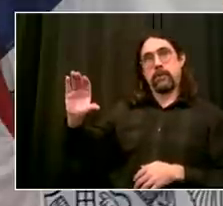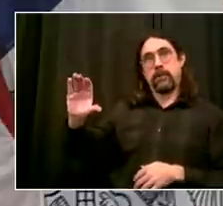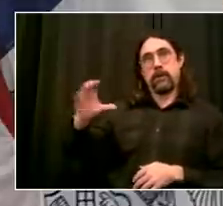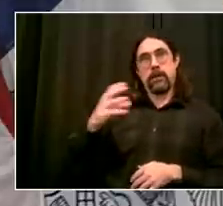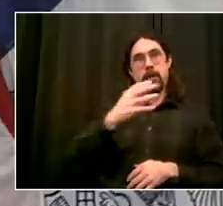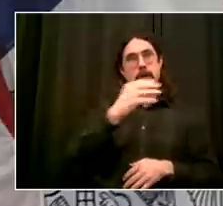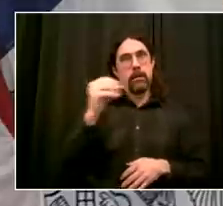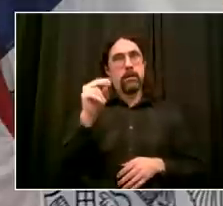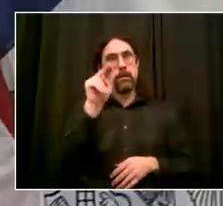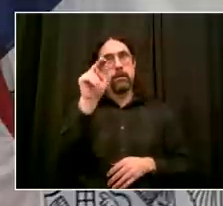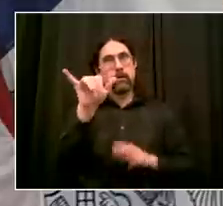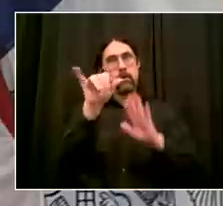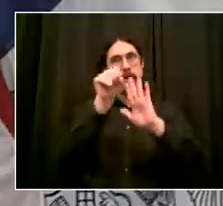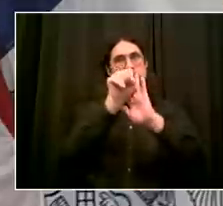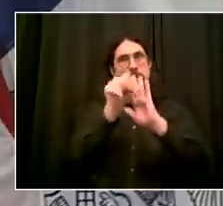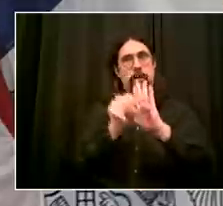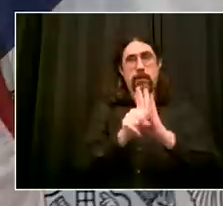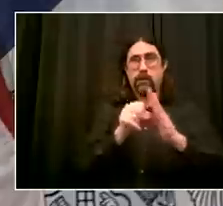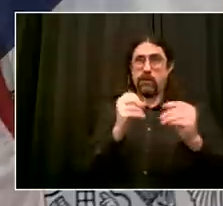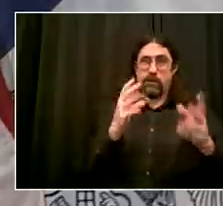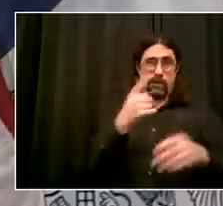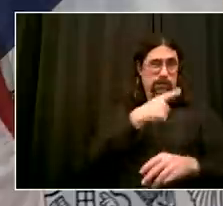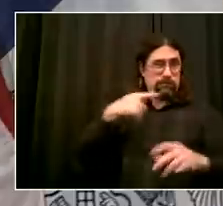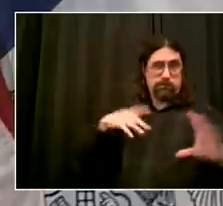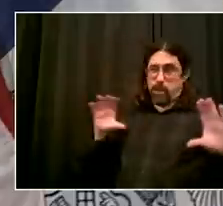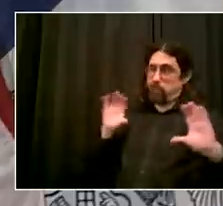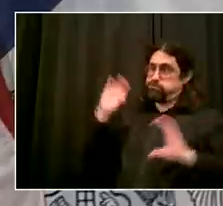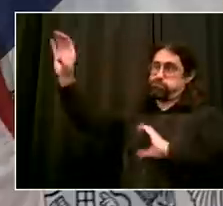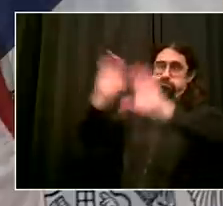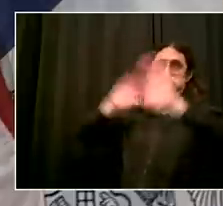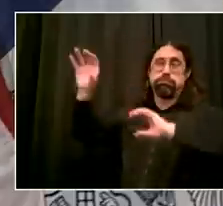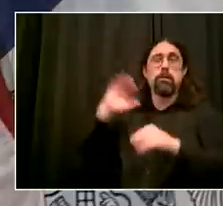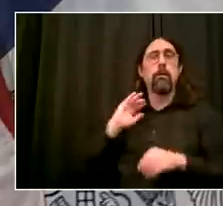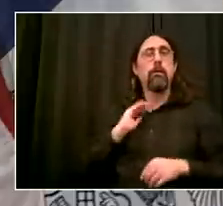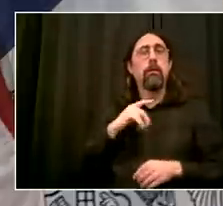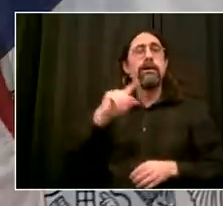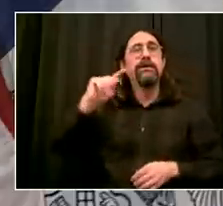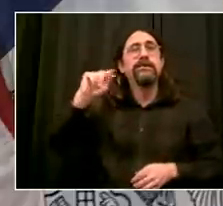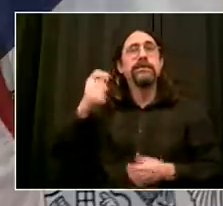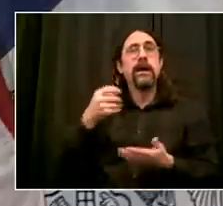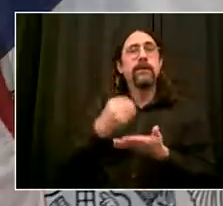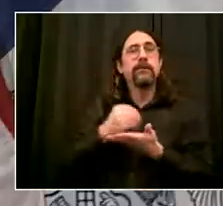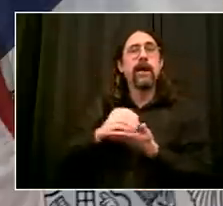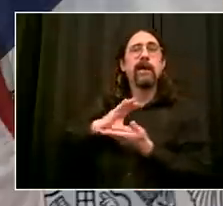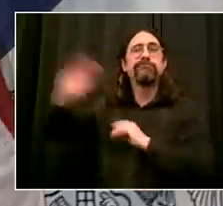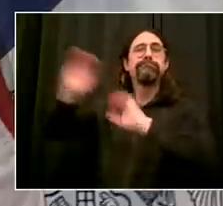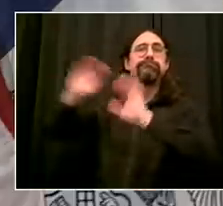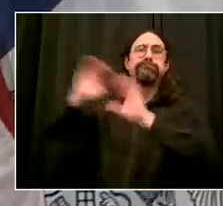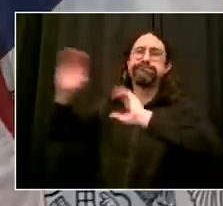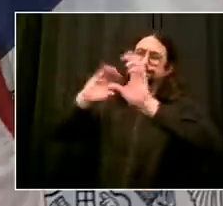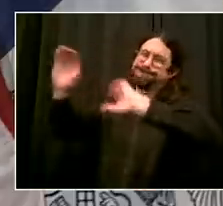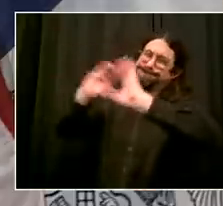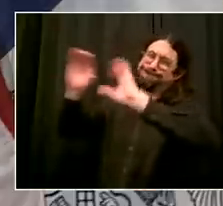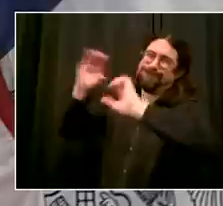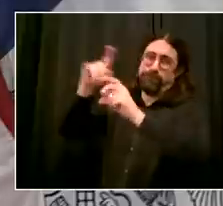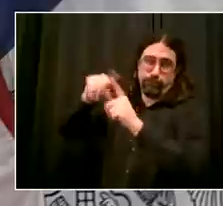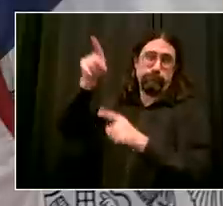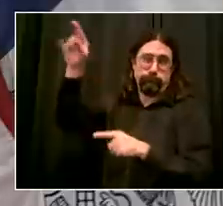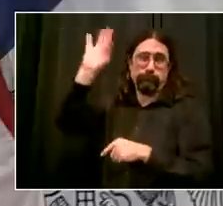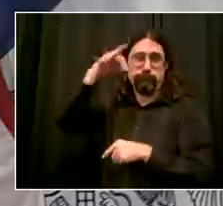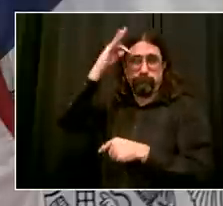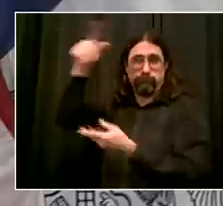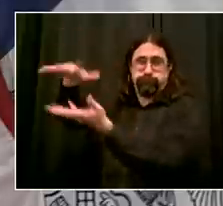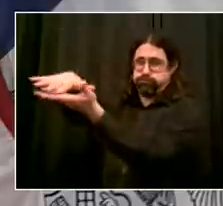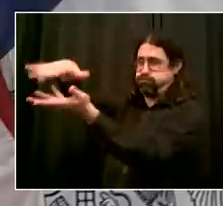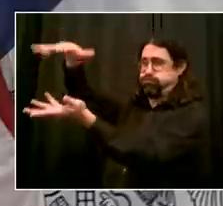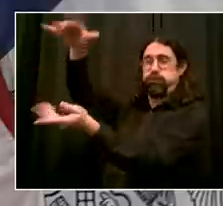disparity was going back to the 70s and 80s. It continues to be an unacceptable disparity We send so much out, we